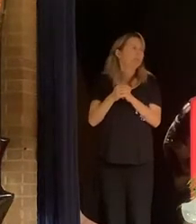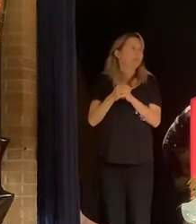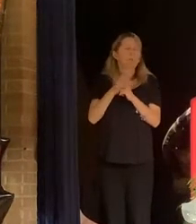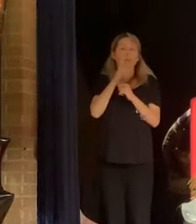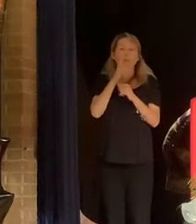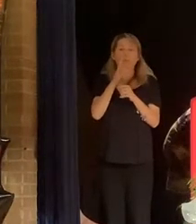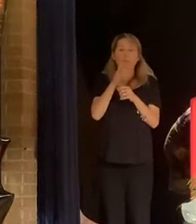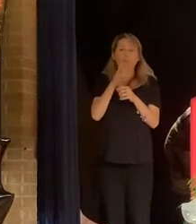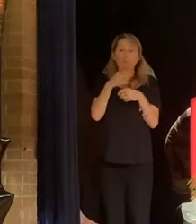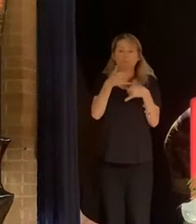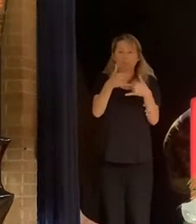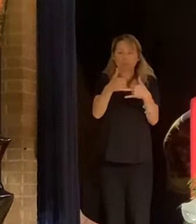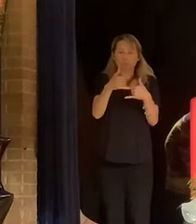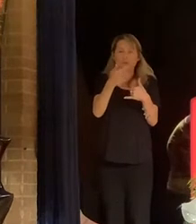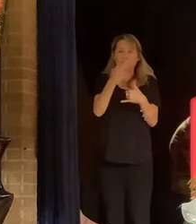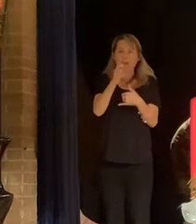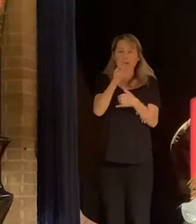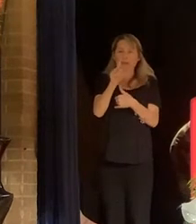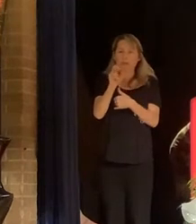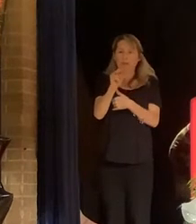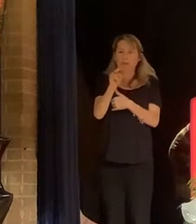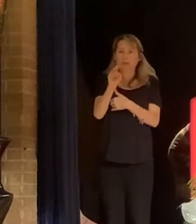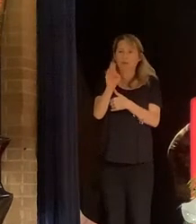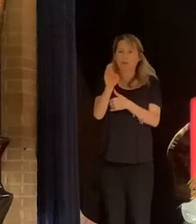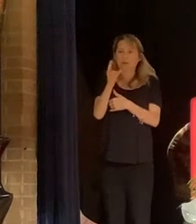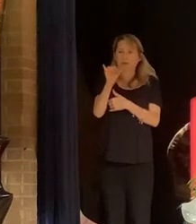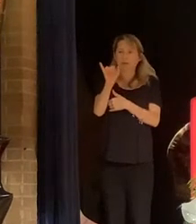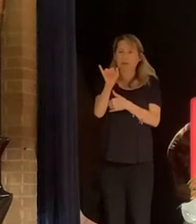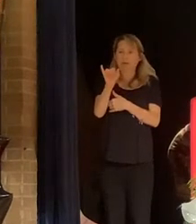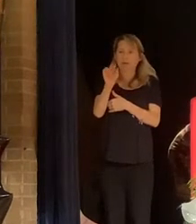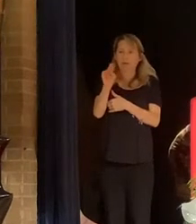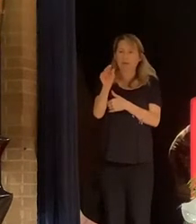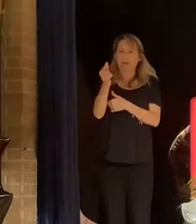are Helen Chai, Nega